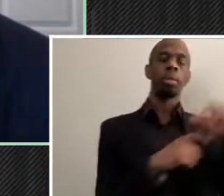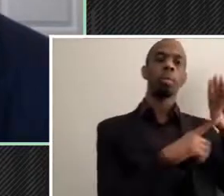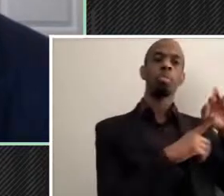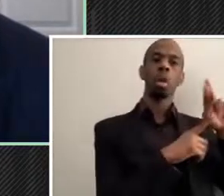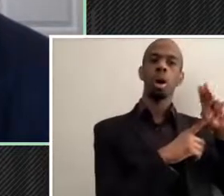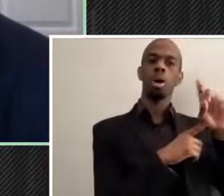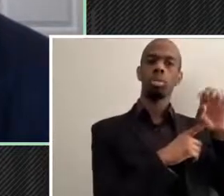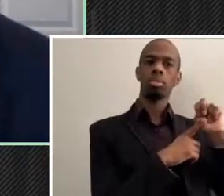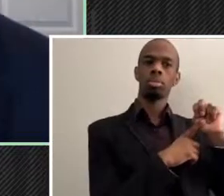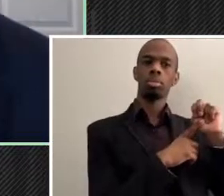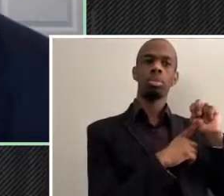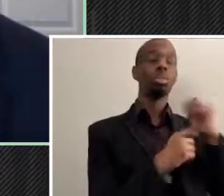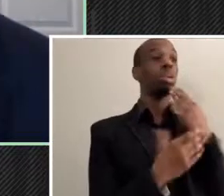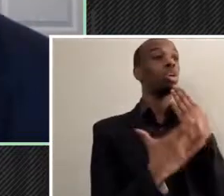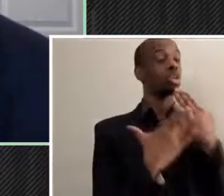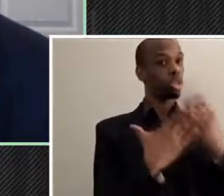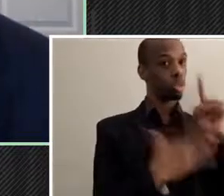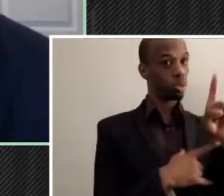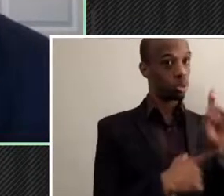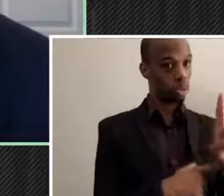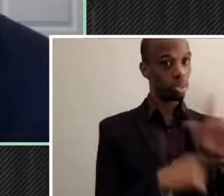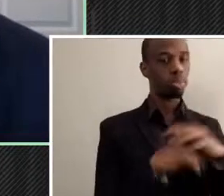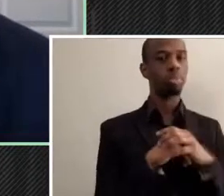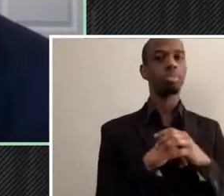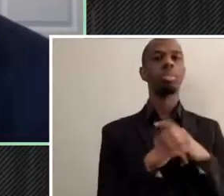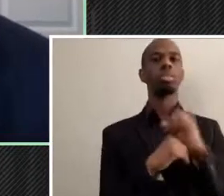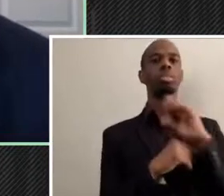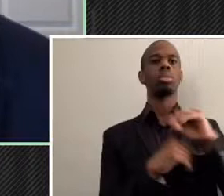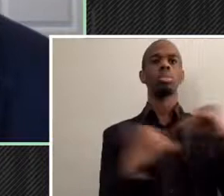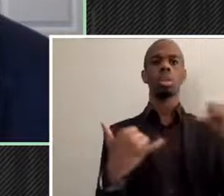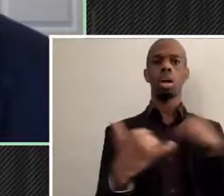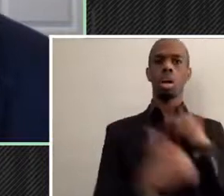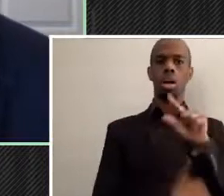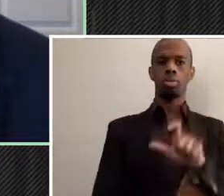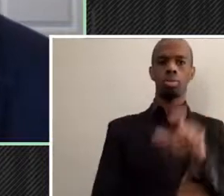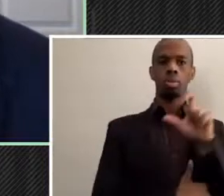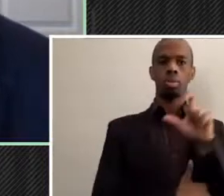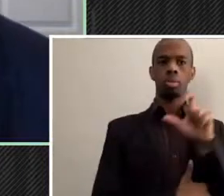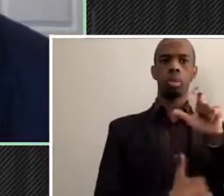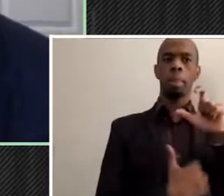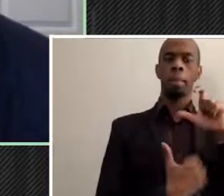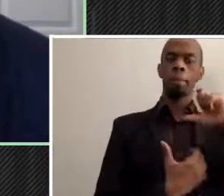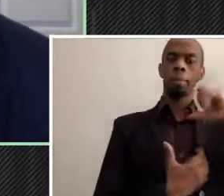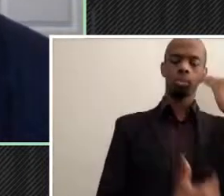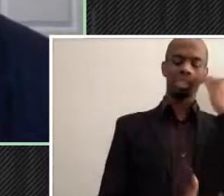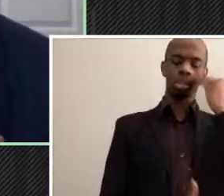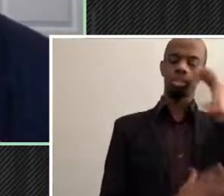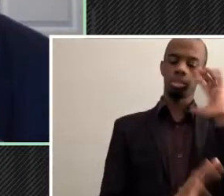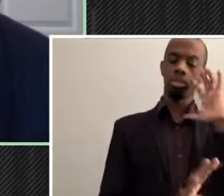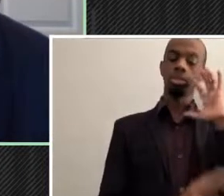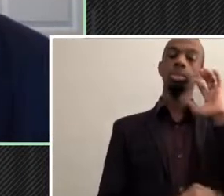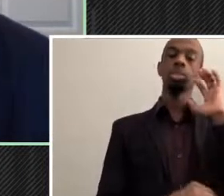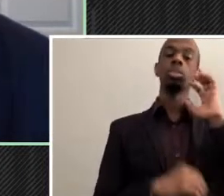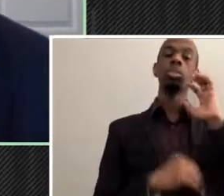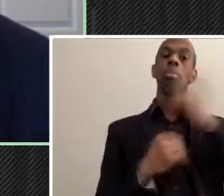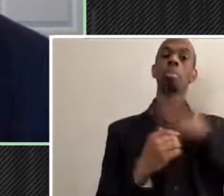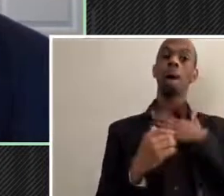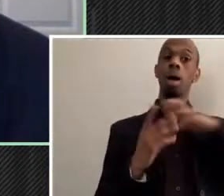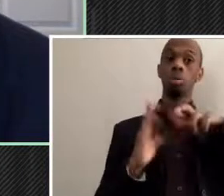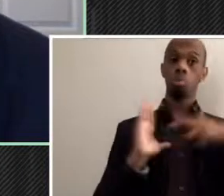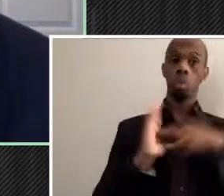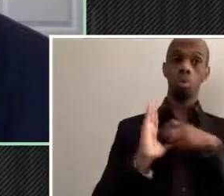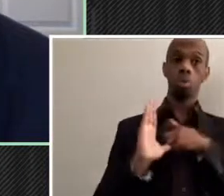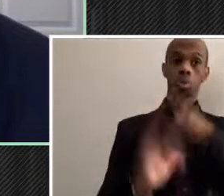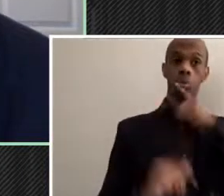is one of privilege in the sense that I was able to pursue